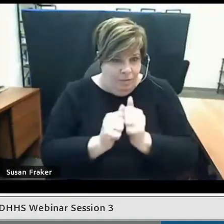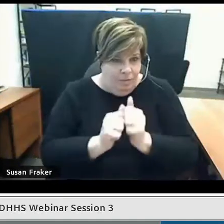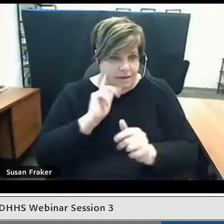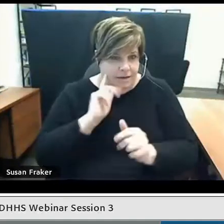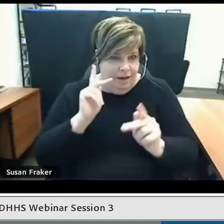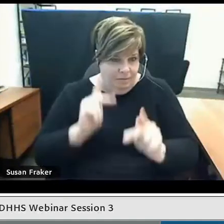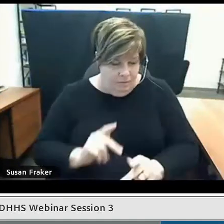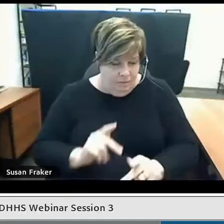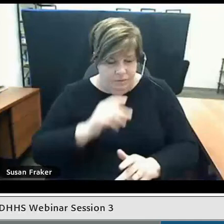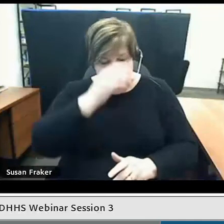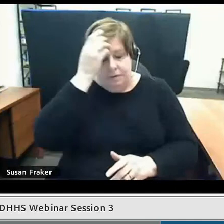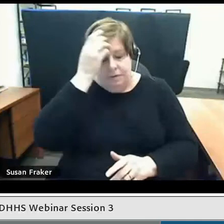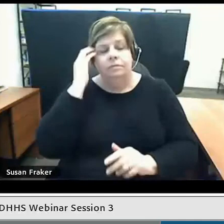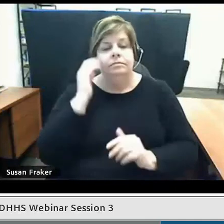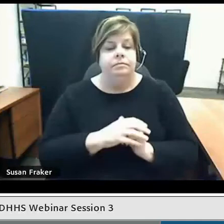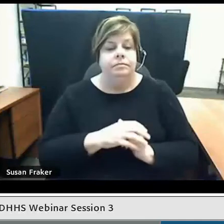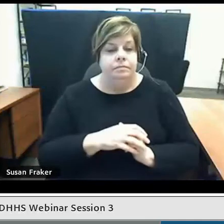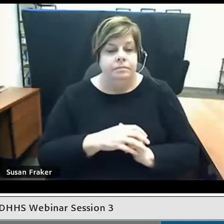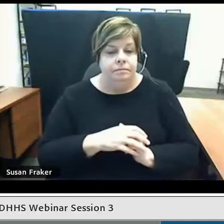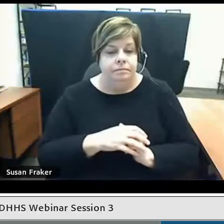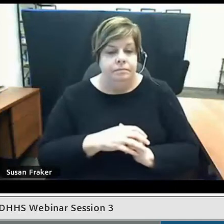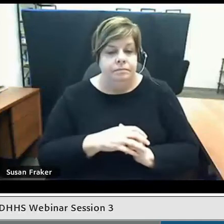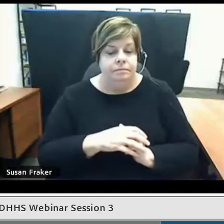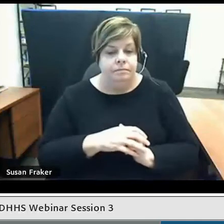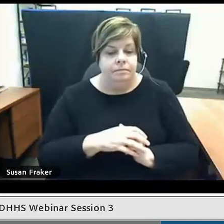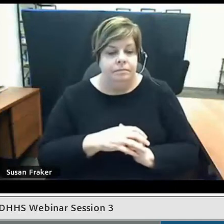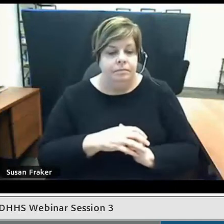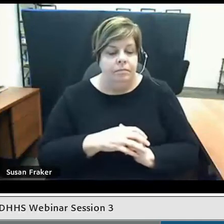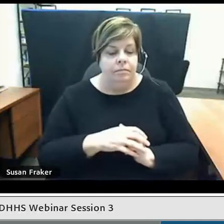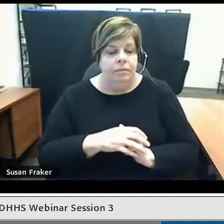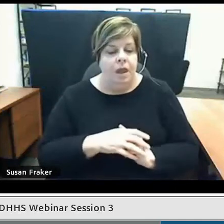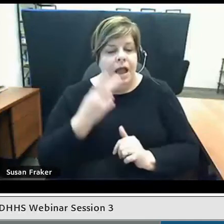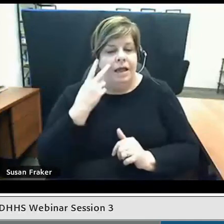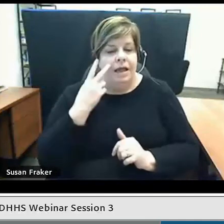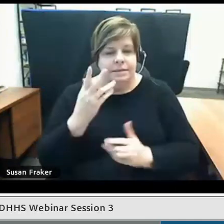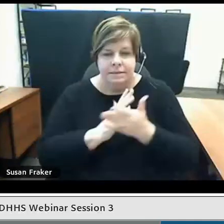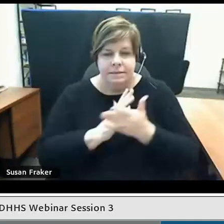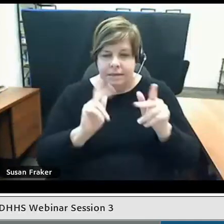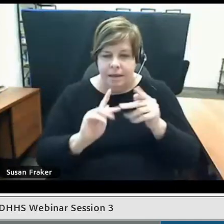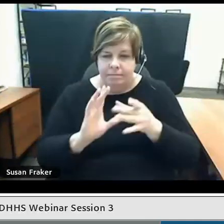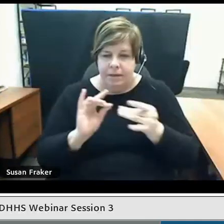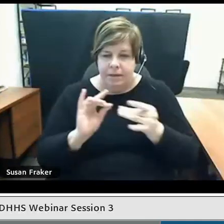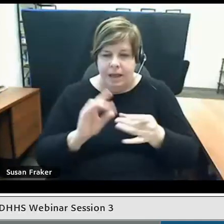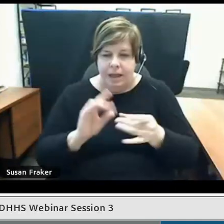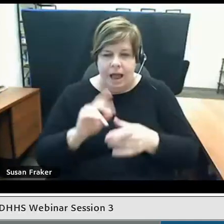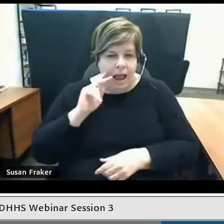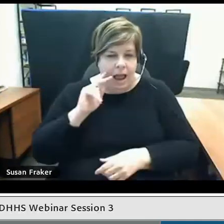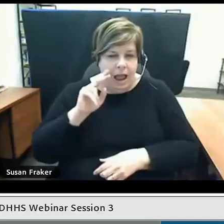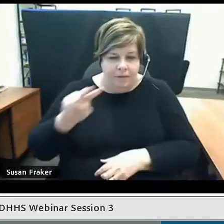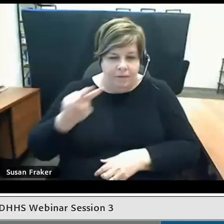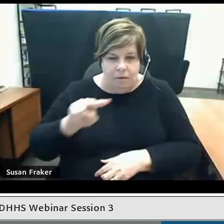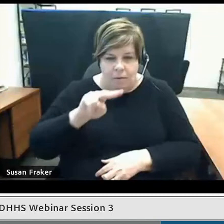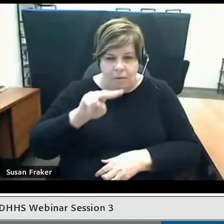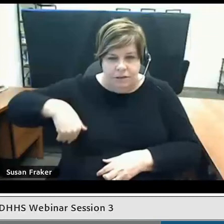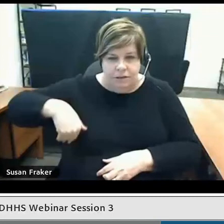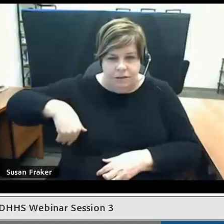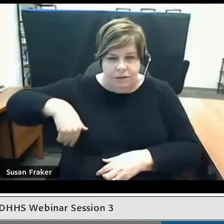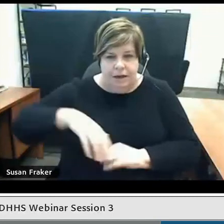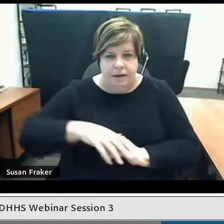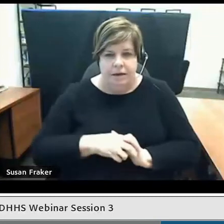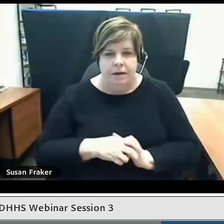different locations are required. And I see that some people are putting comments. I haven't been really looking down. I don't